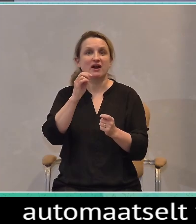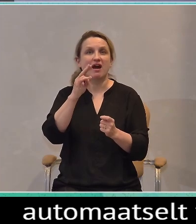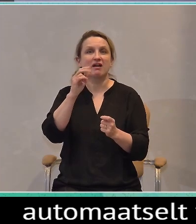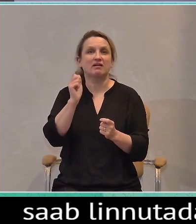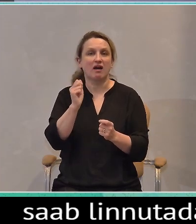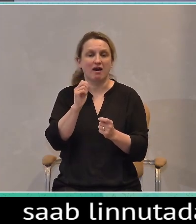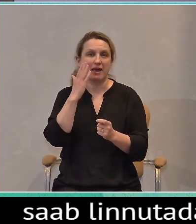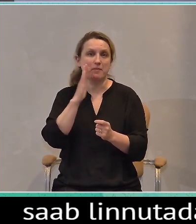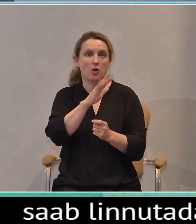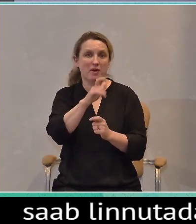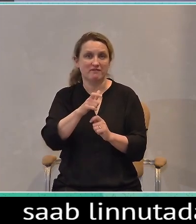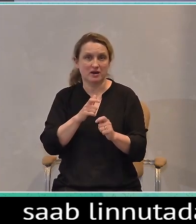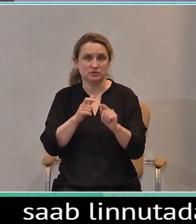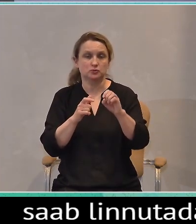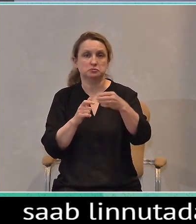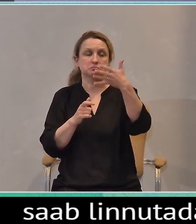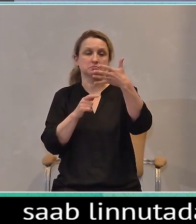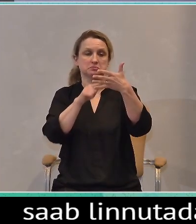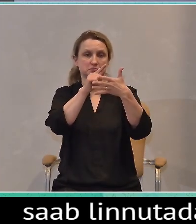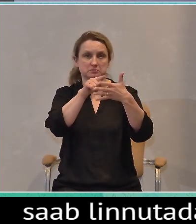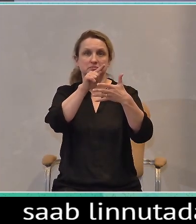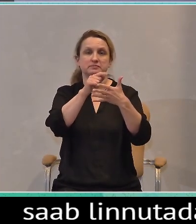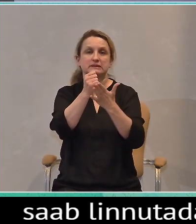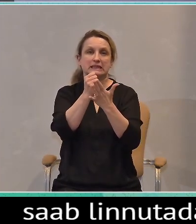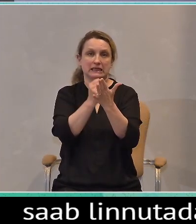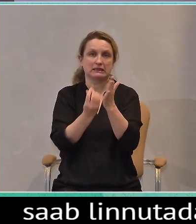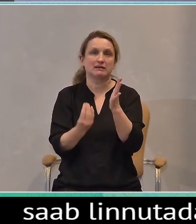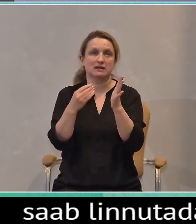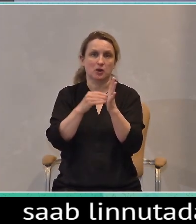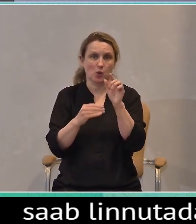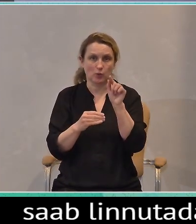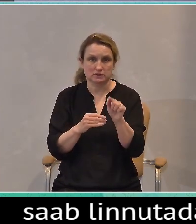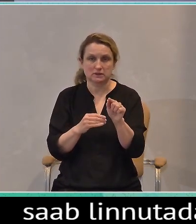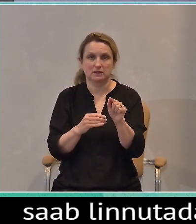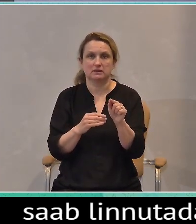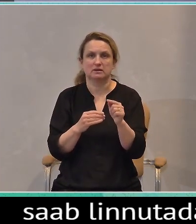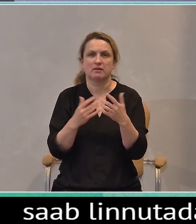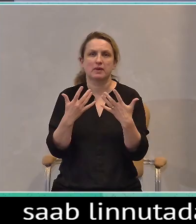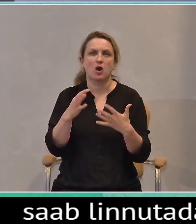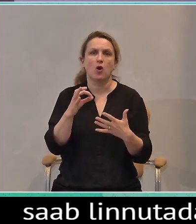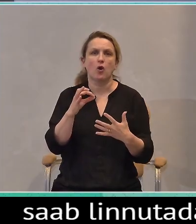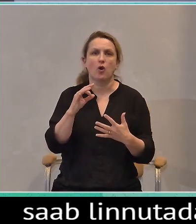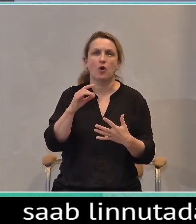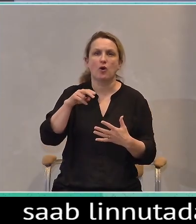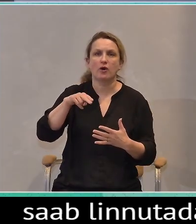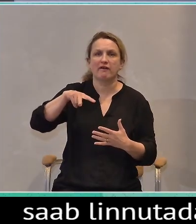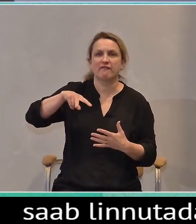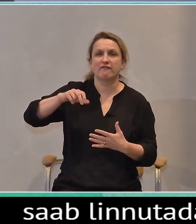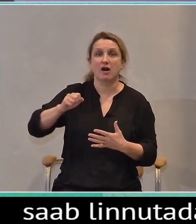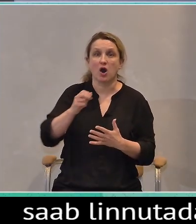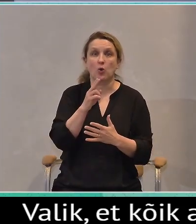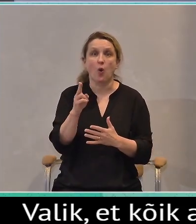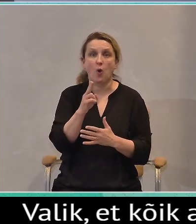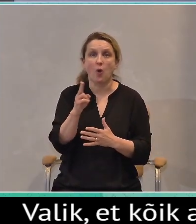Eve showed us the results given to Franca's mother, this